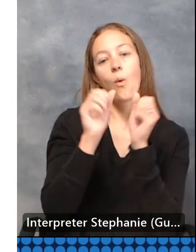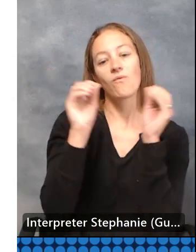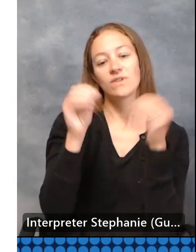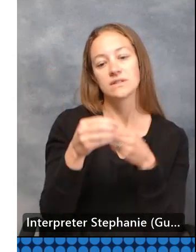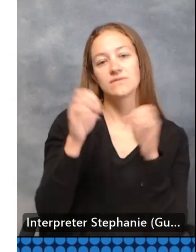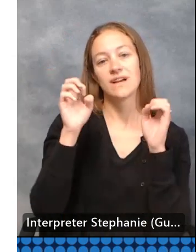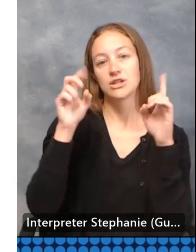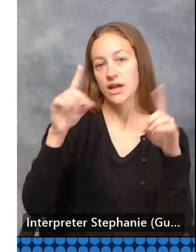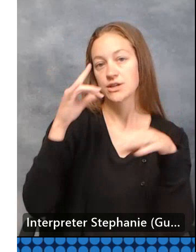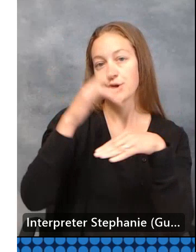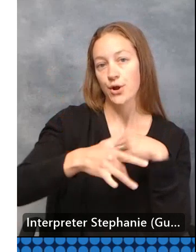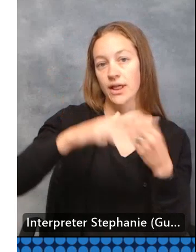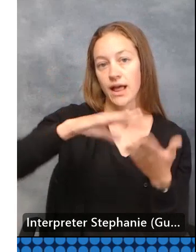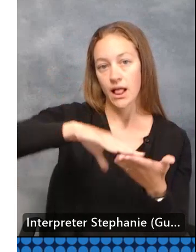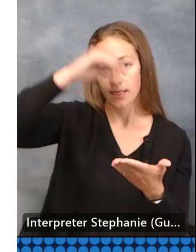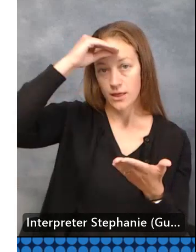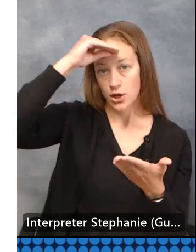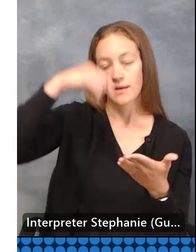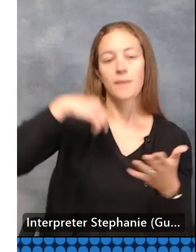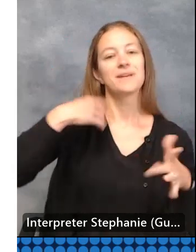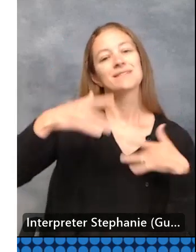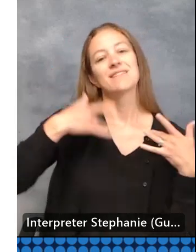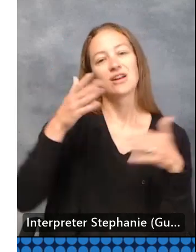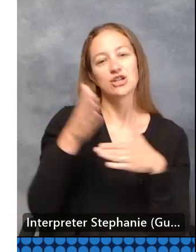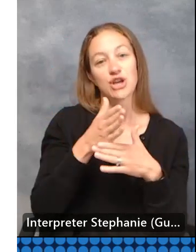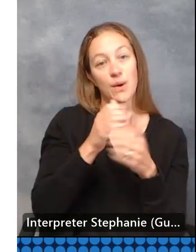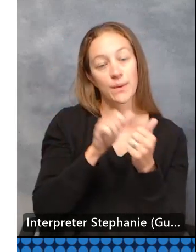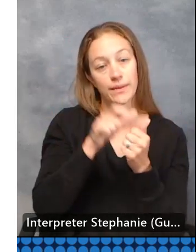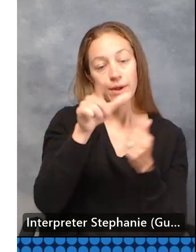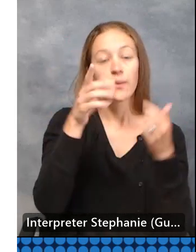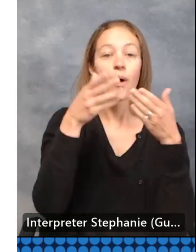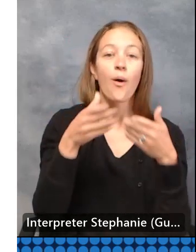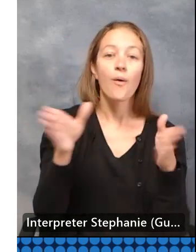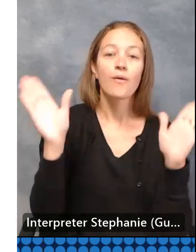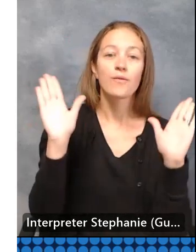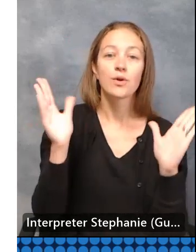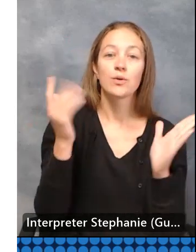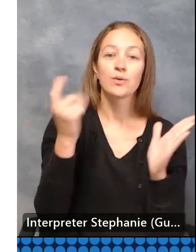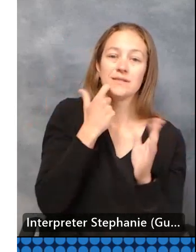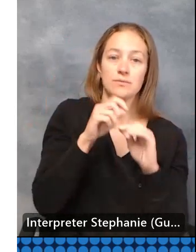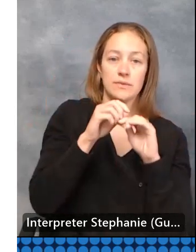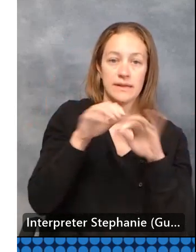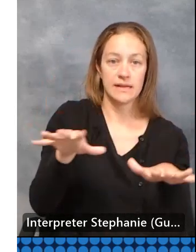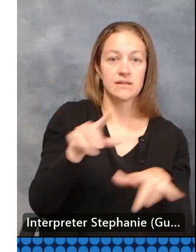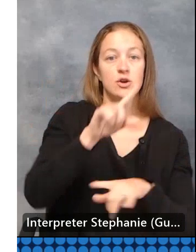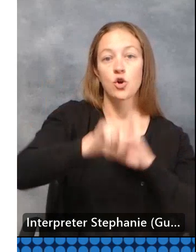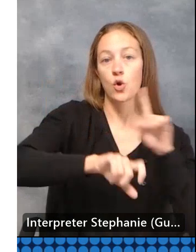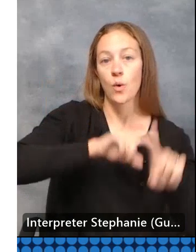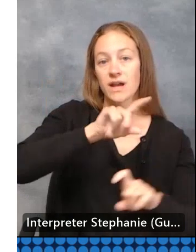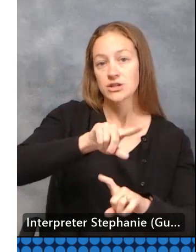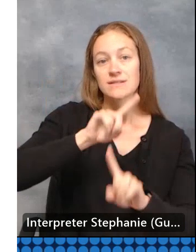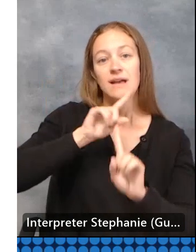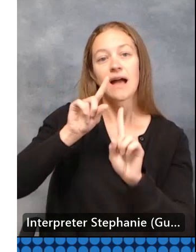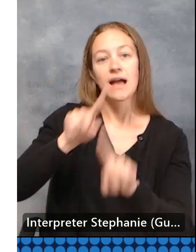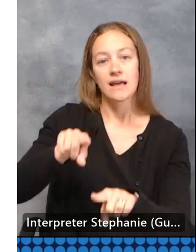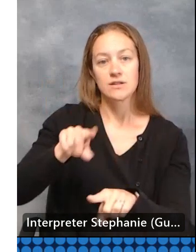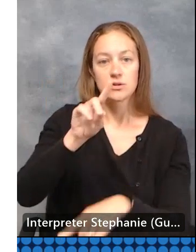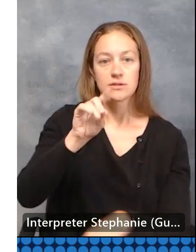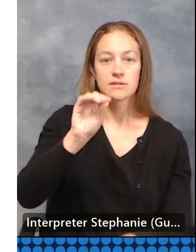Learning. I'm excited to share with you an overview of the newly released questions and answers